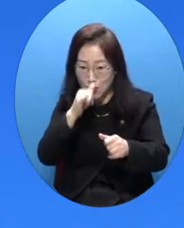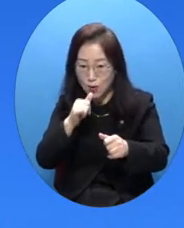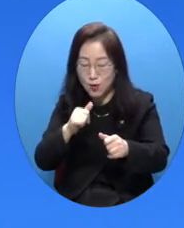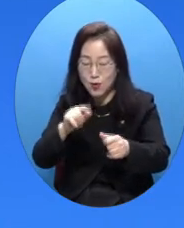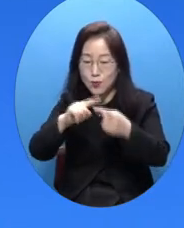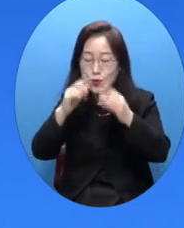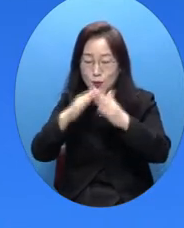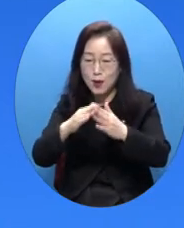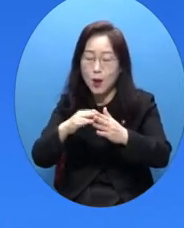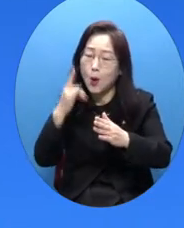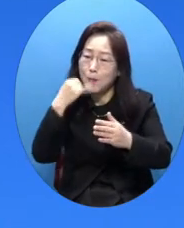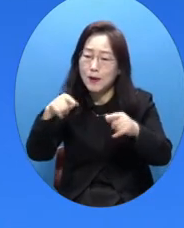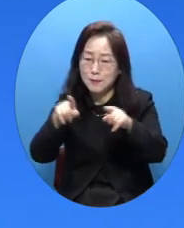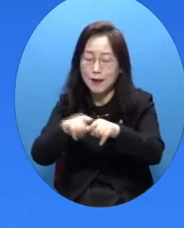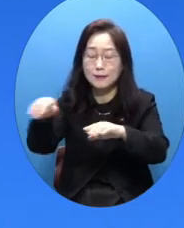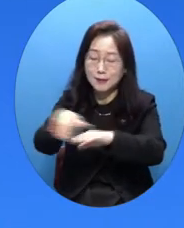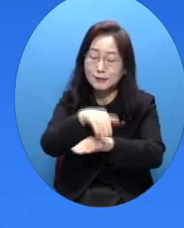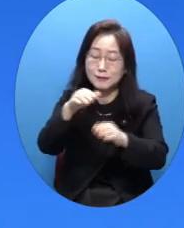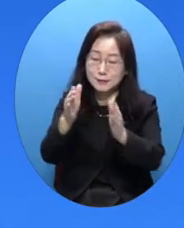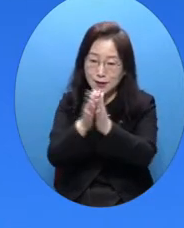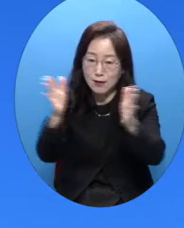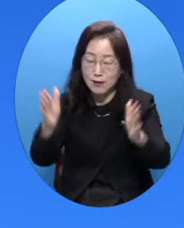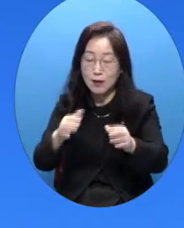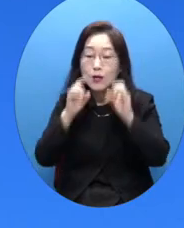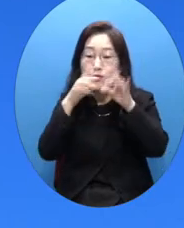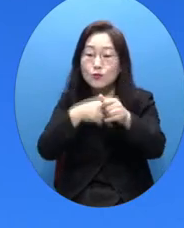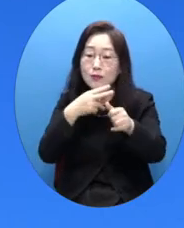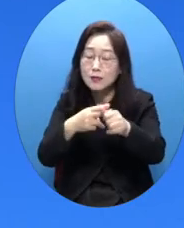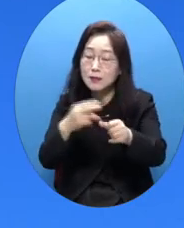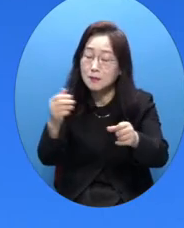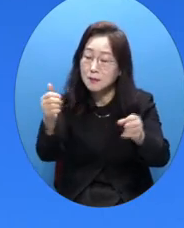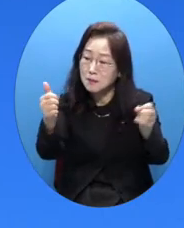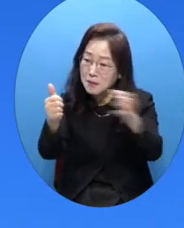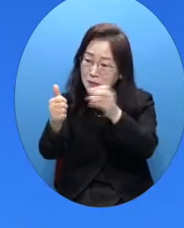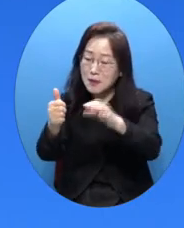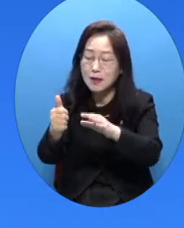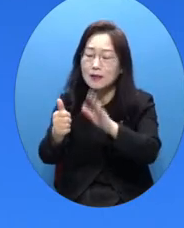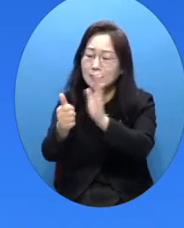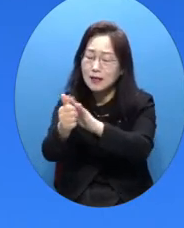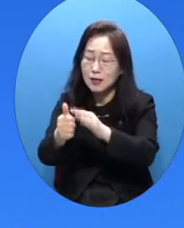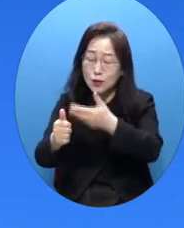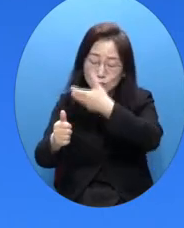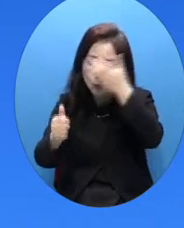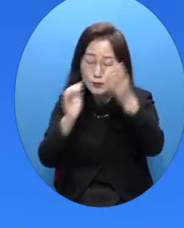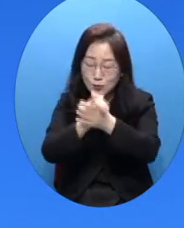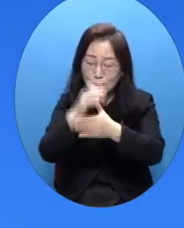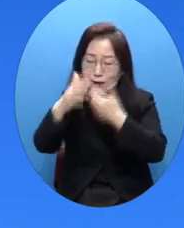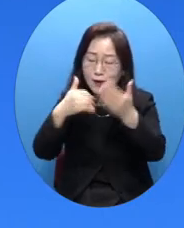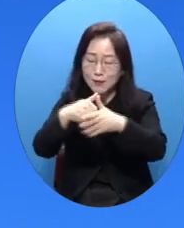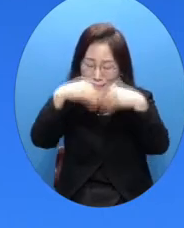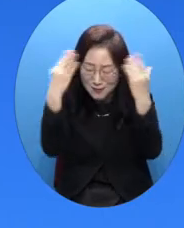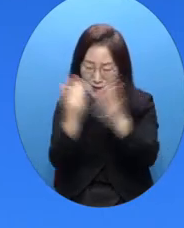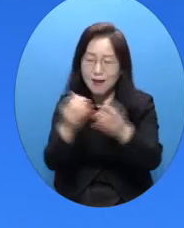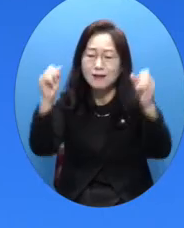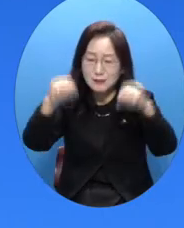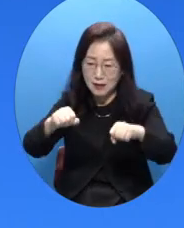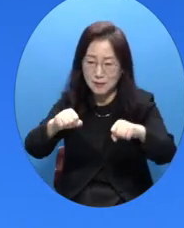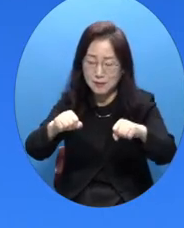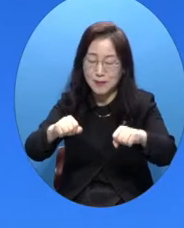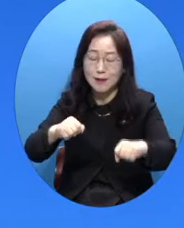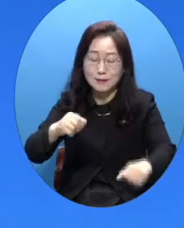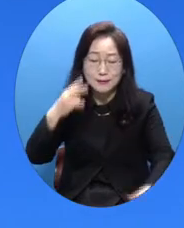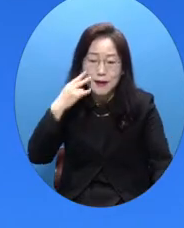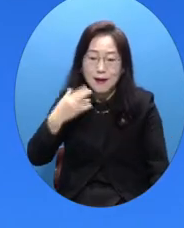he went to the church with his mother and Pastor said have a holy dream if you pray God will answer your prayer